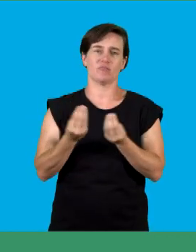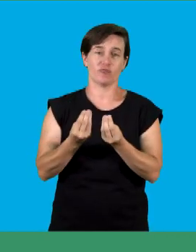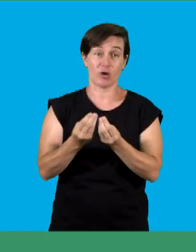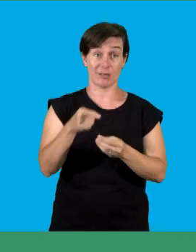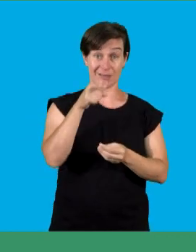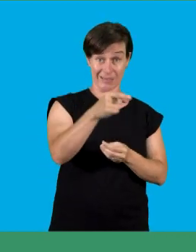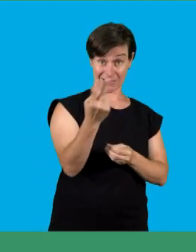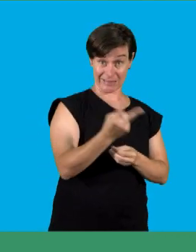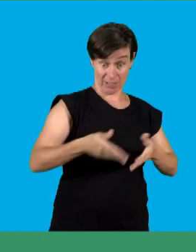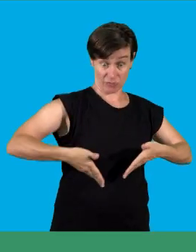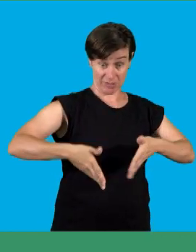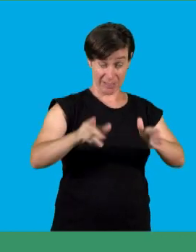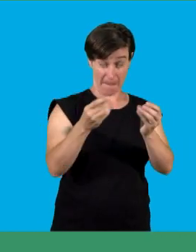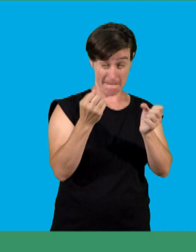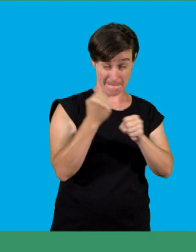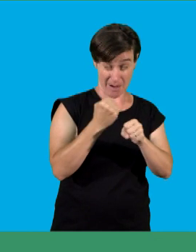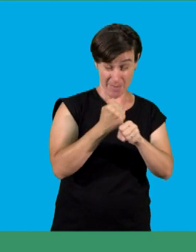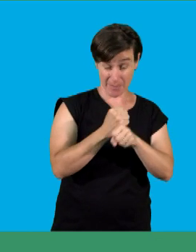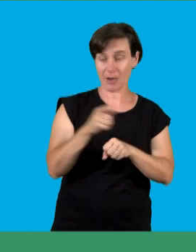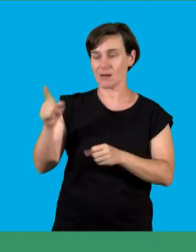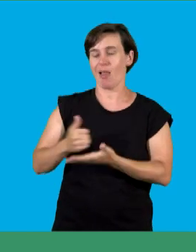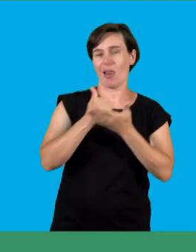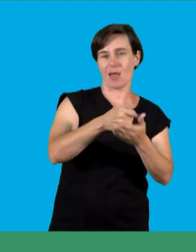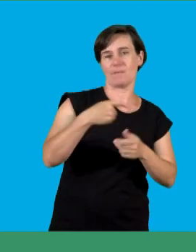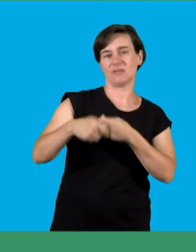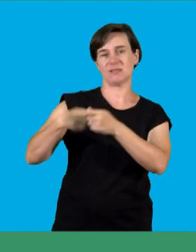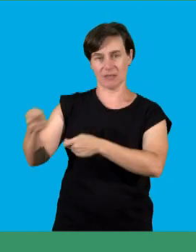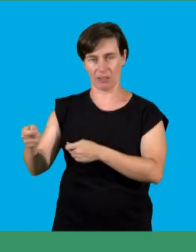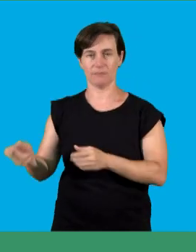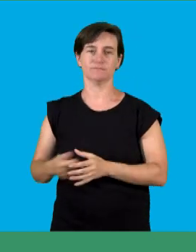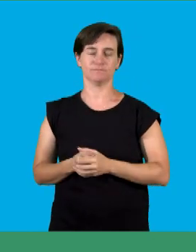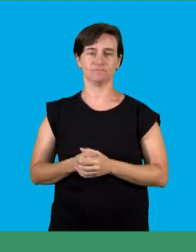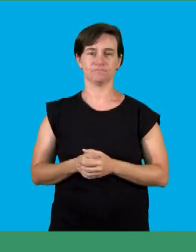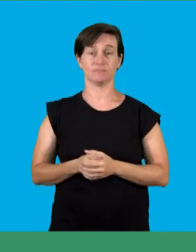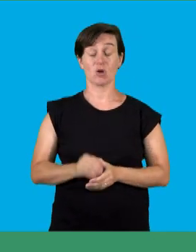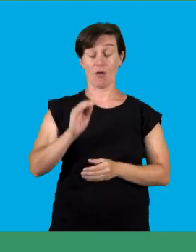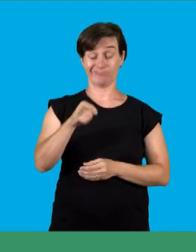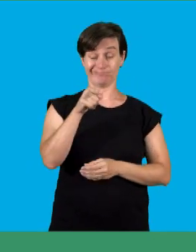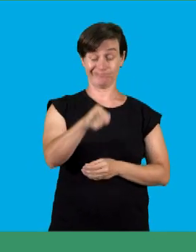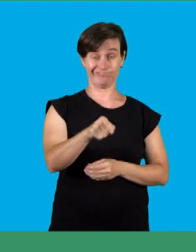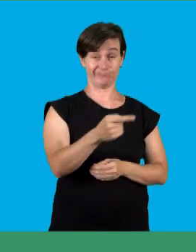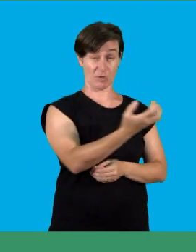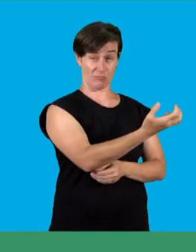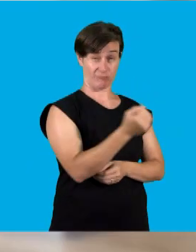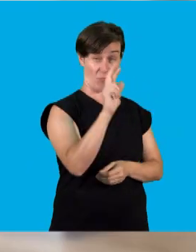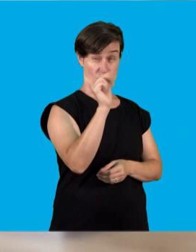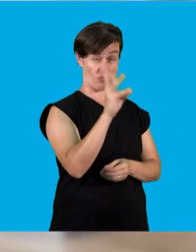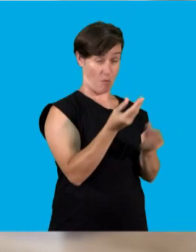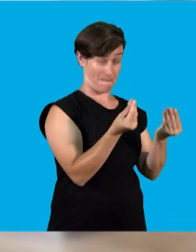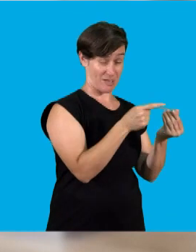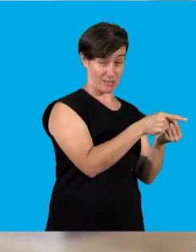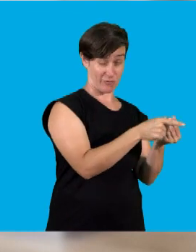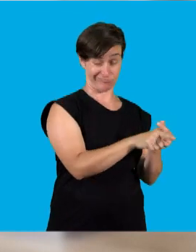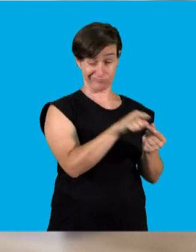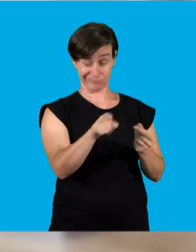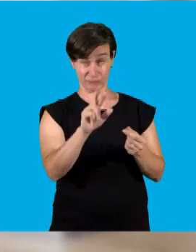produced in the secondary sector. So after the secondary sector have changed or have transformed the products, now